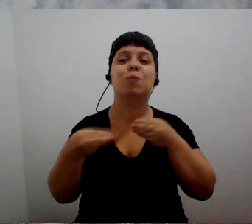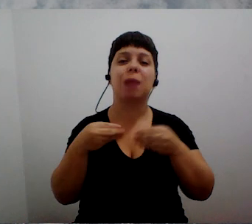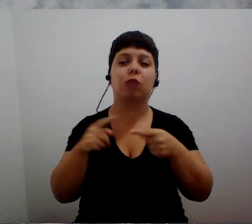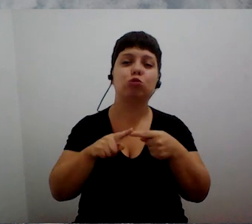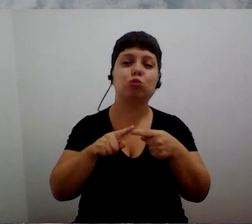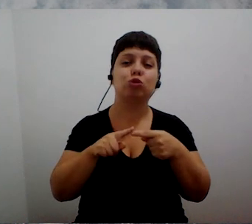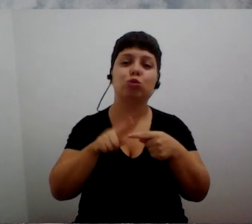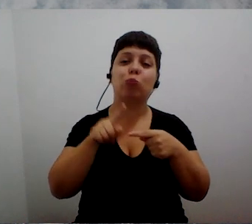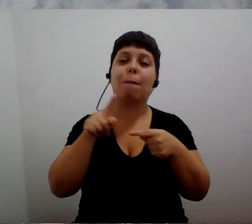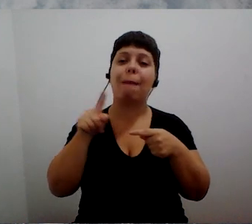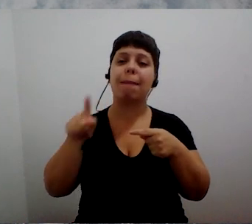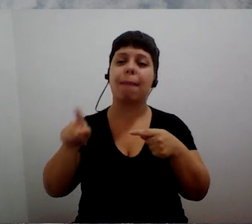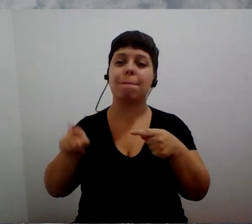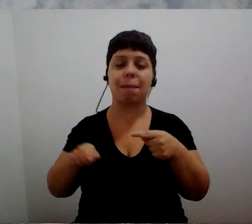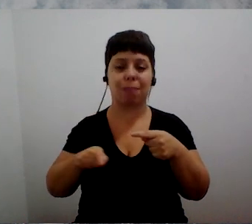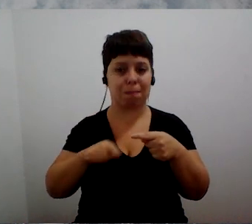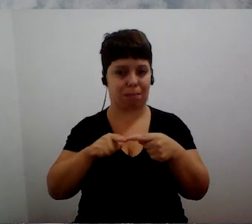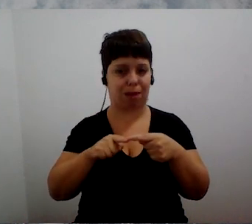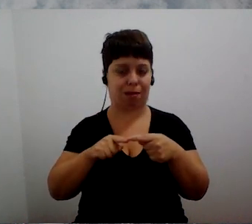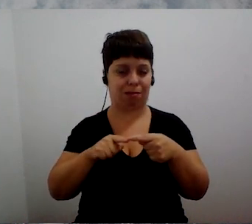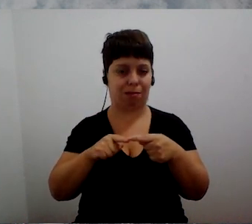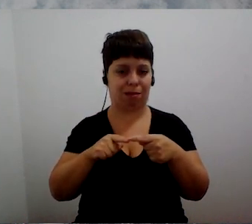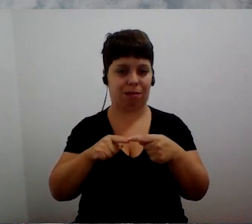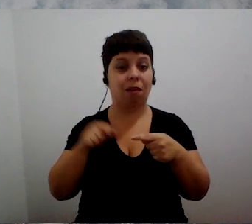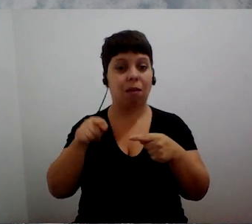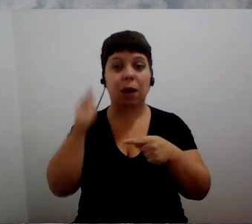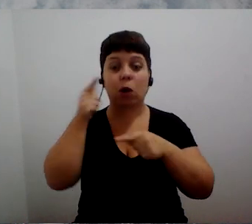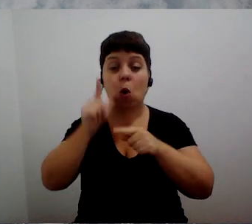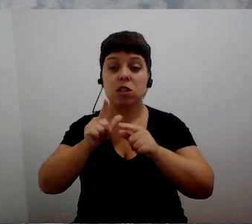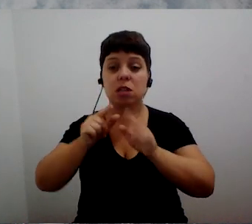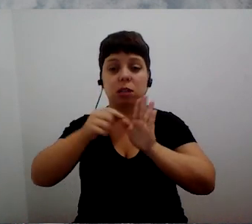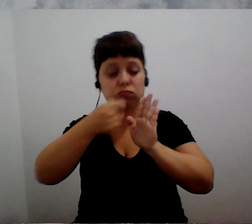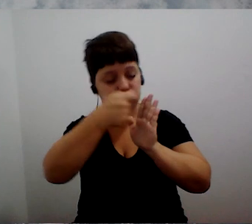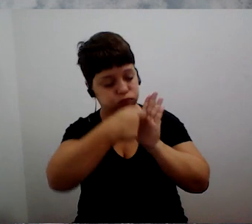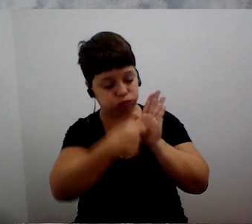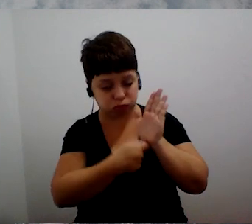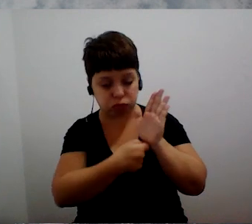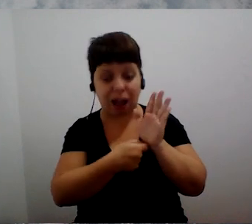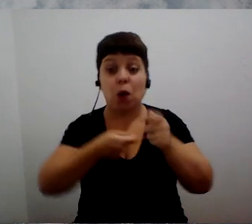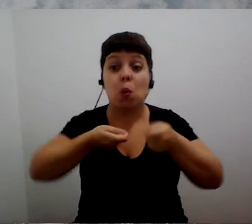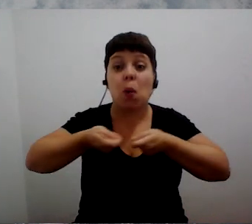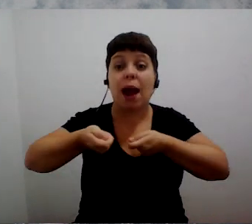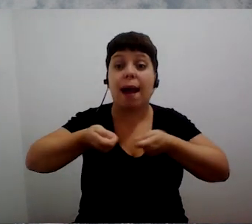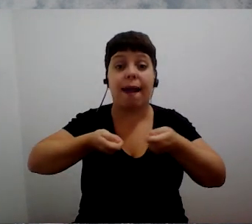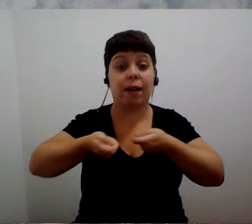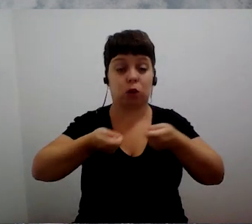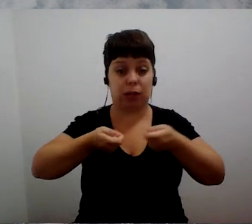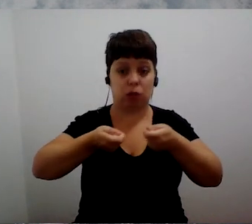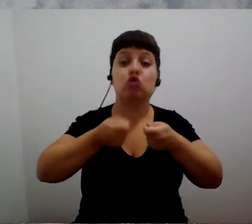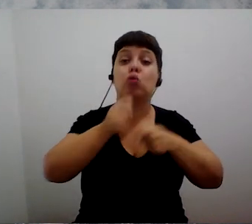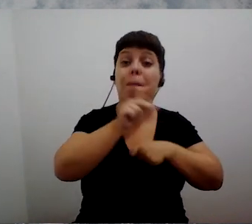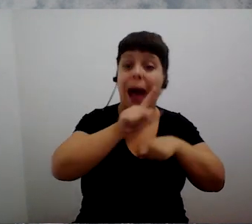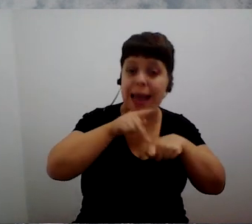life cycle understanding to actually better address and draft